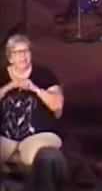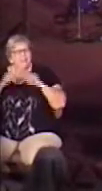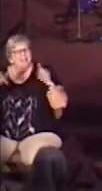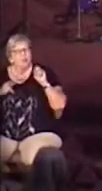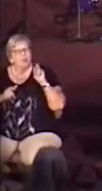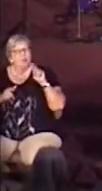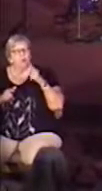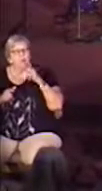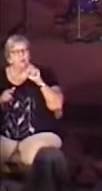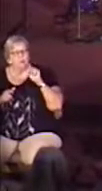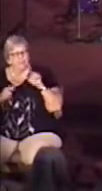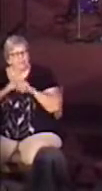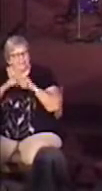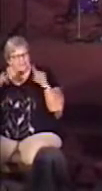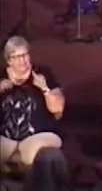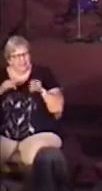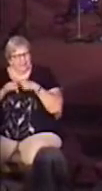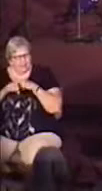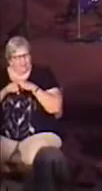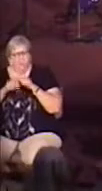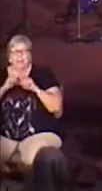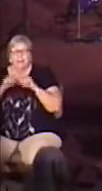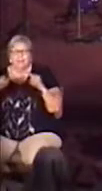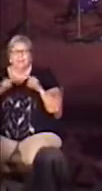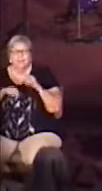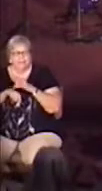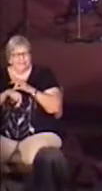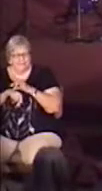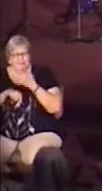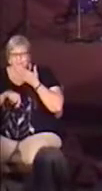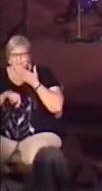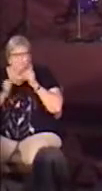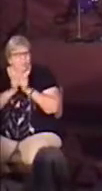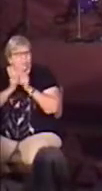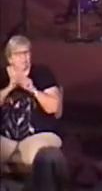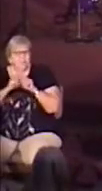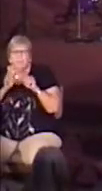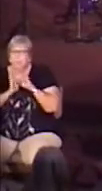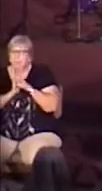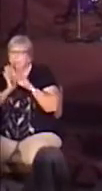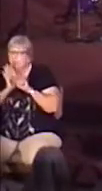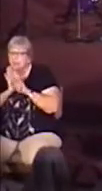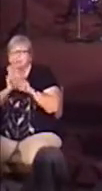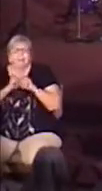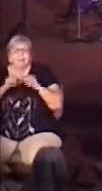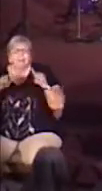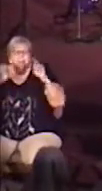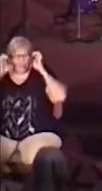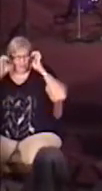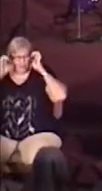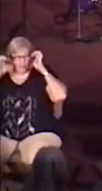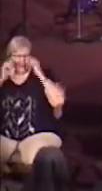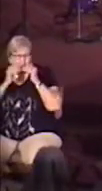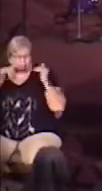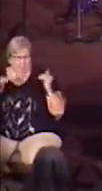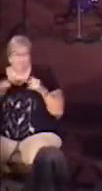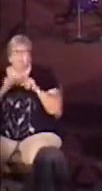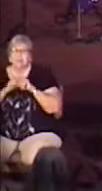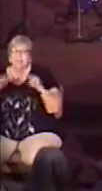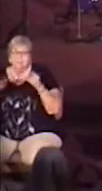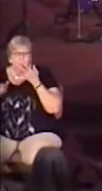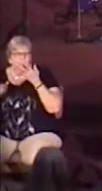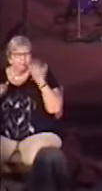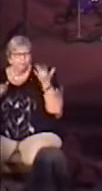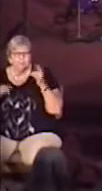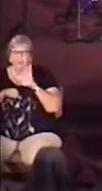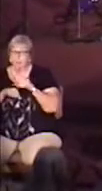origins, different nationalities, different skin tones, with different backgrounds, with different education levels, with different preferences. I mean,